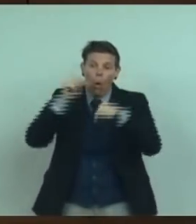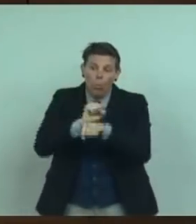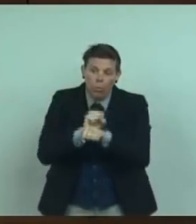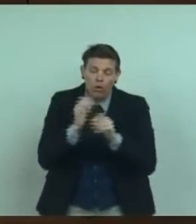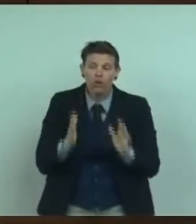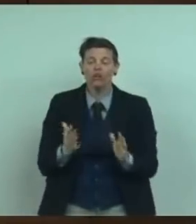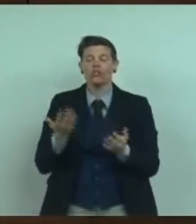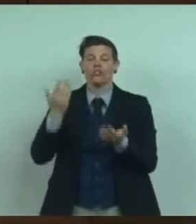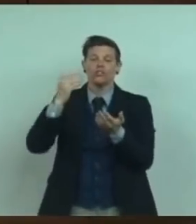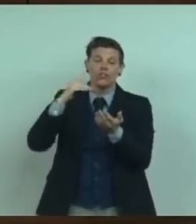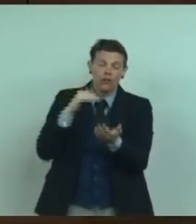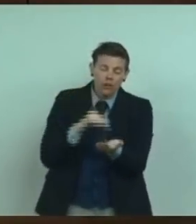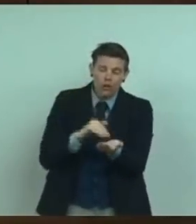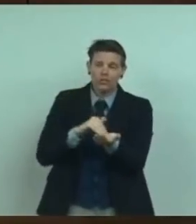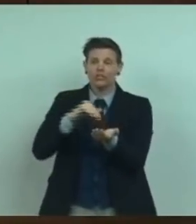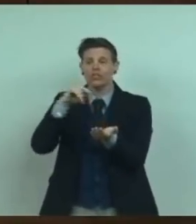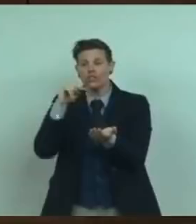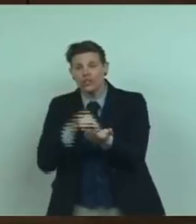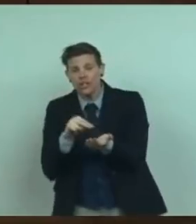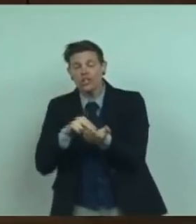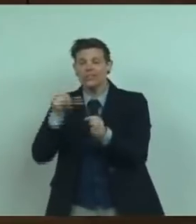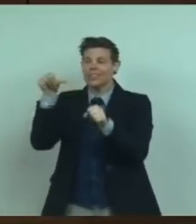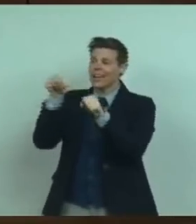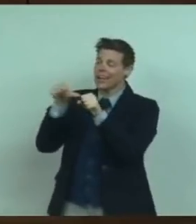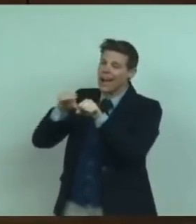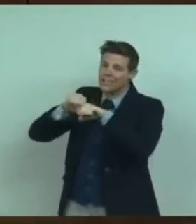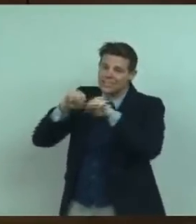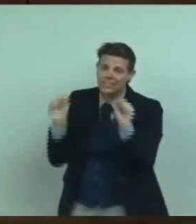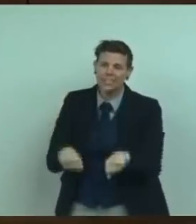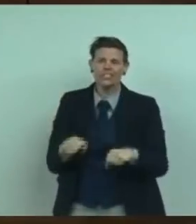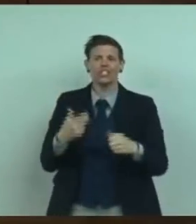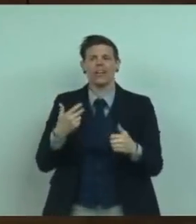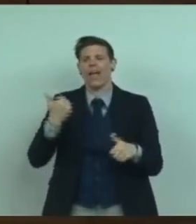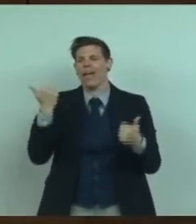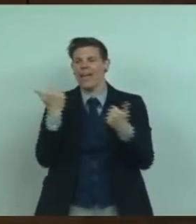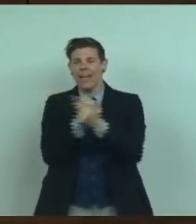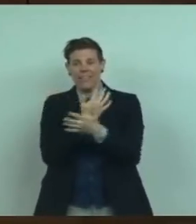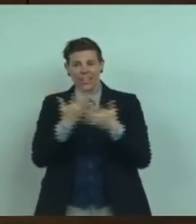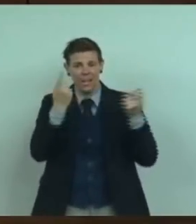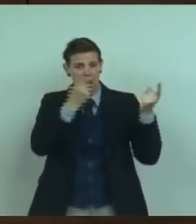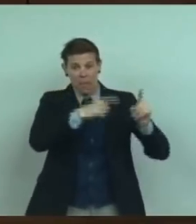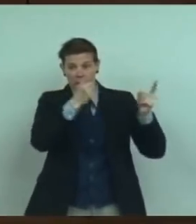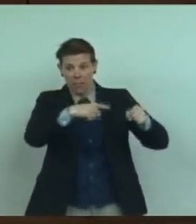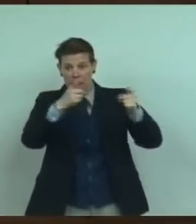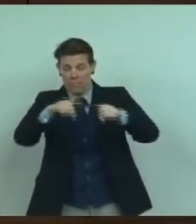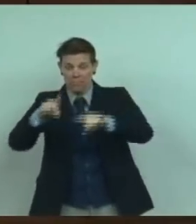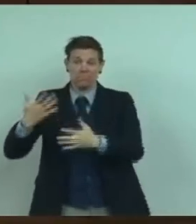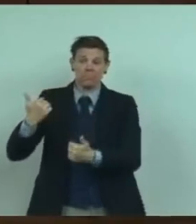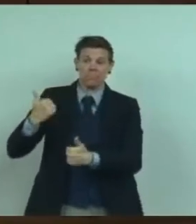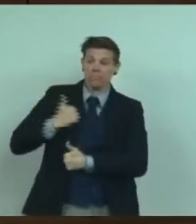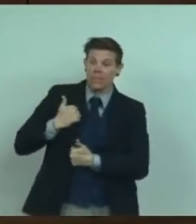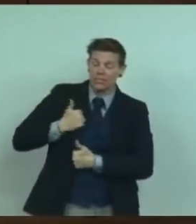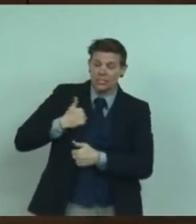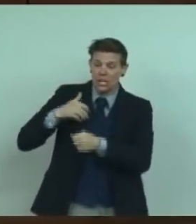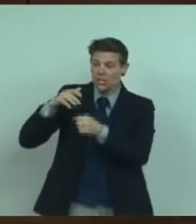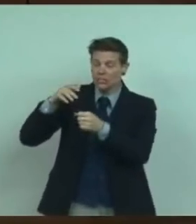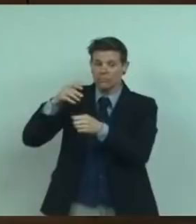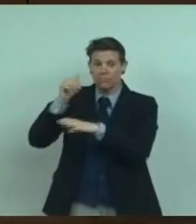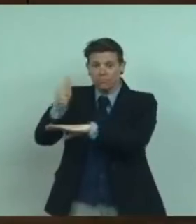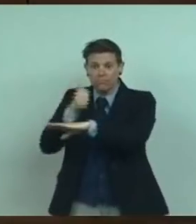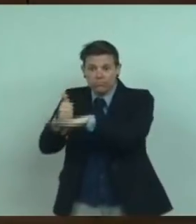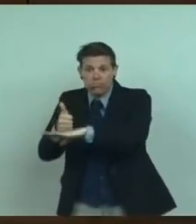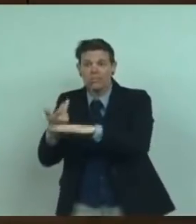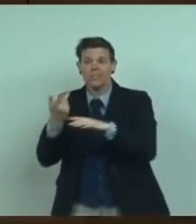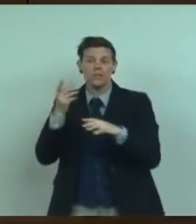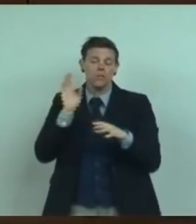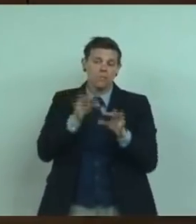stores and fuel stores, everything that's occurring at our bases, our critical mission efforts around the state.